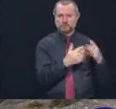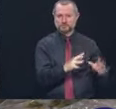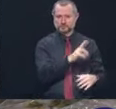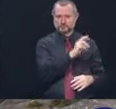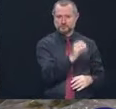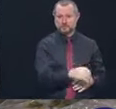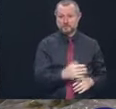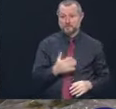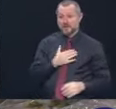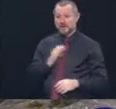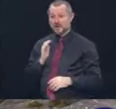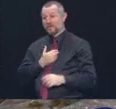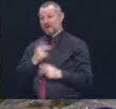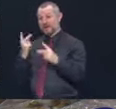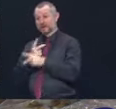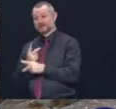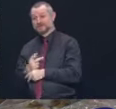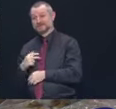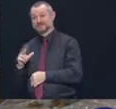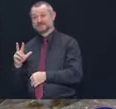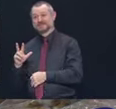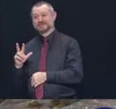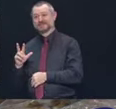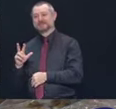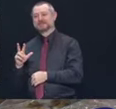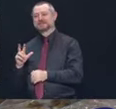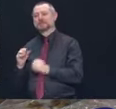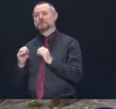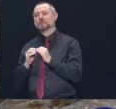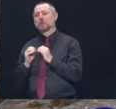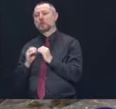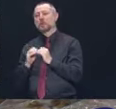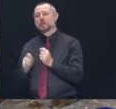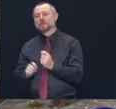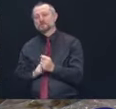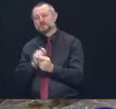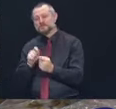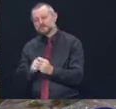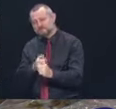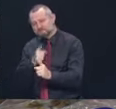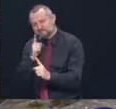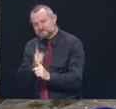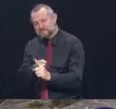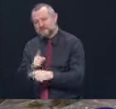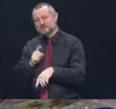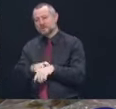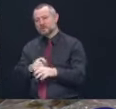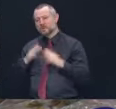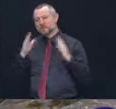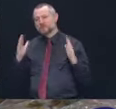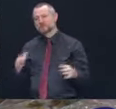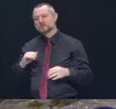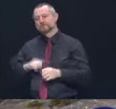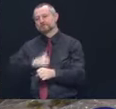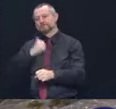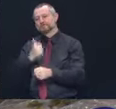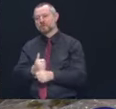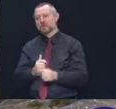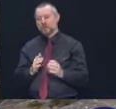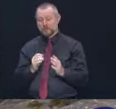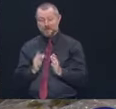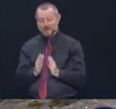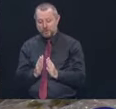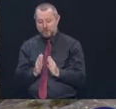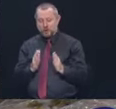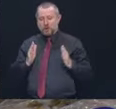3 is a firmer 3 because we require that it be in place for a longer period of time. So it's